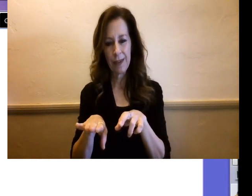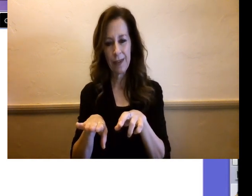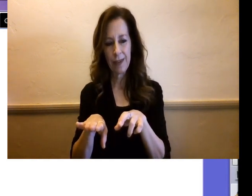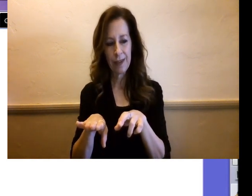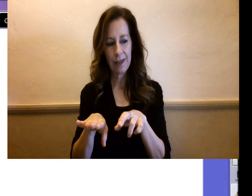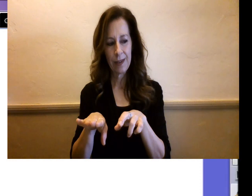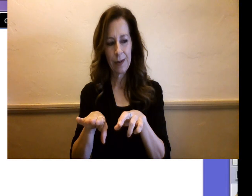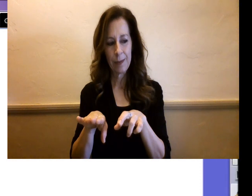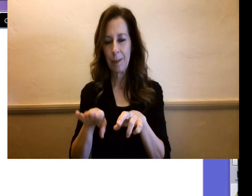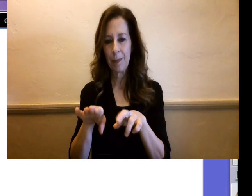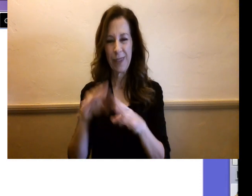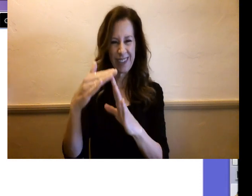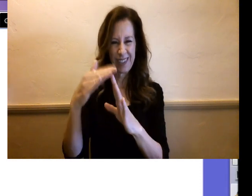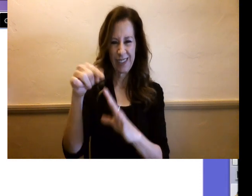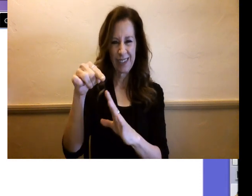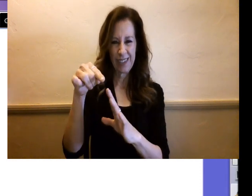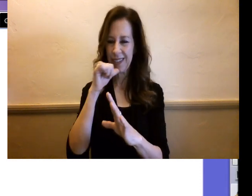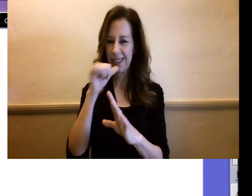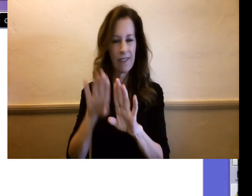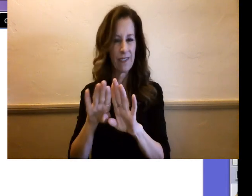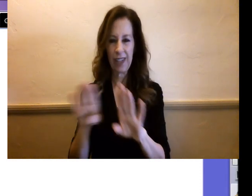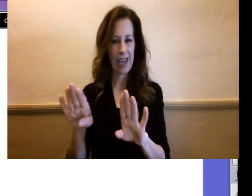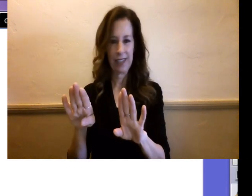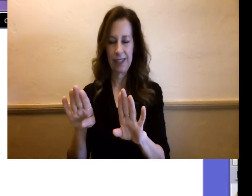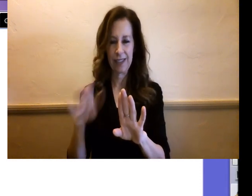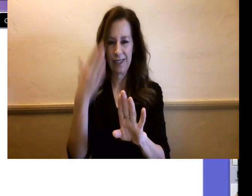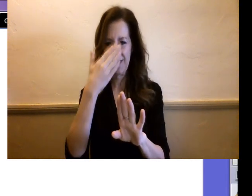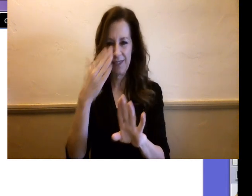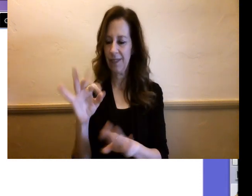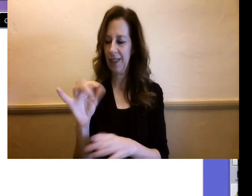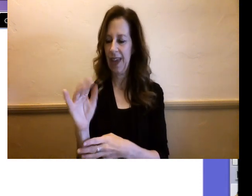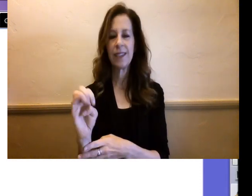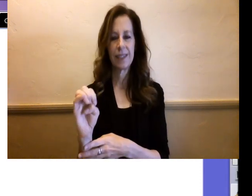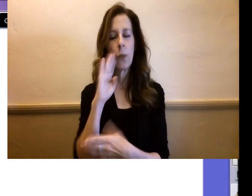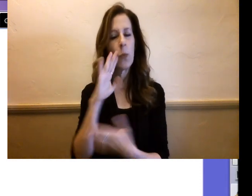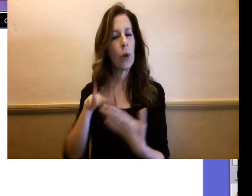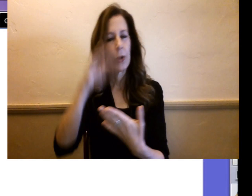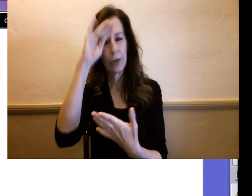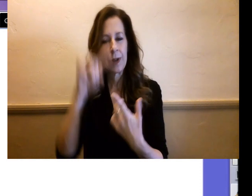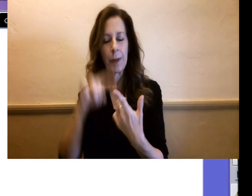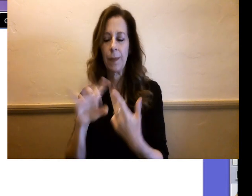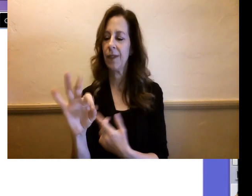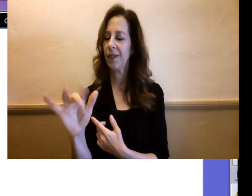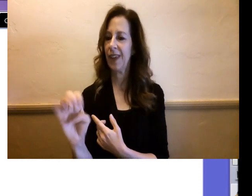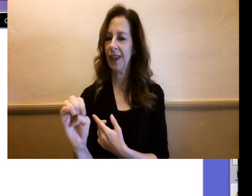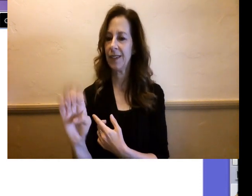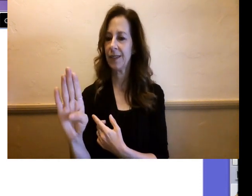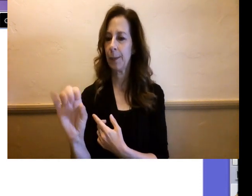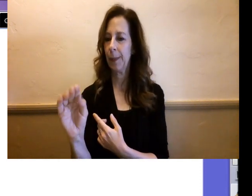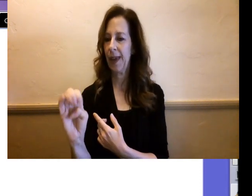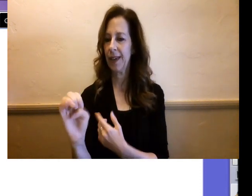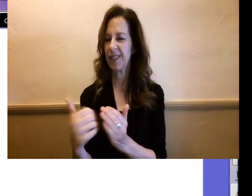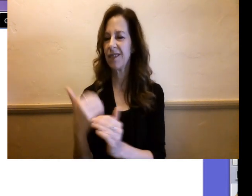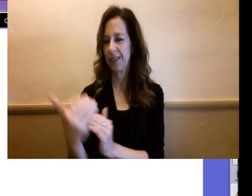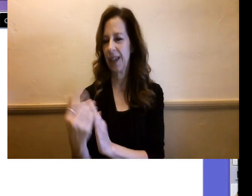directly across is this line. It's not a flat. It's not a flat face. All right. We're gonna learn about faces and bases in another